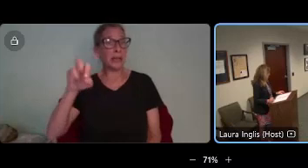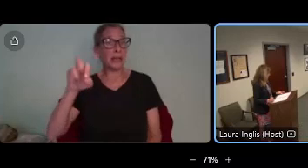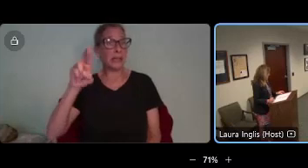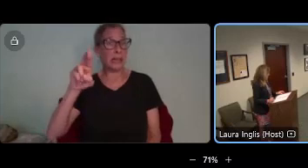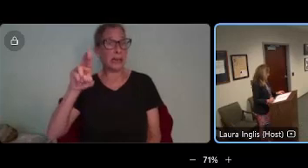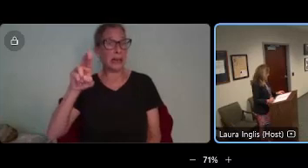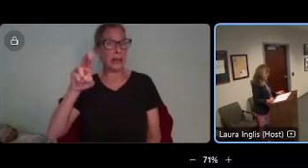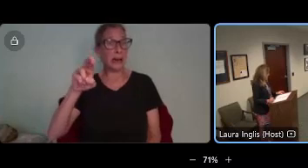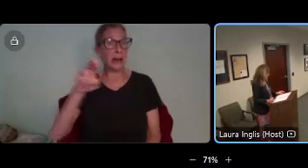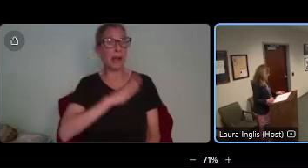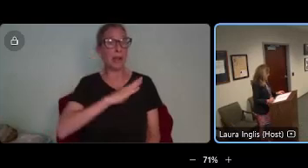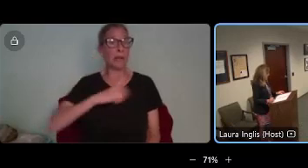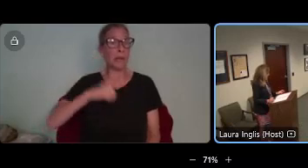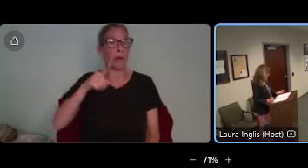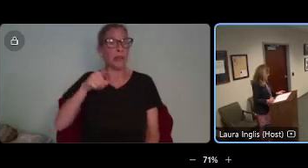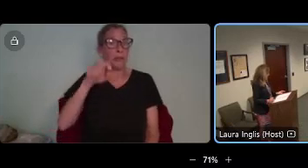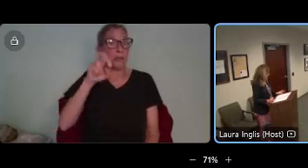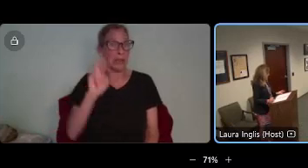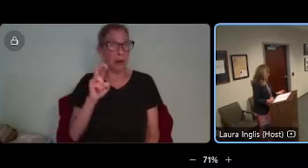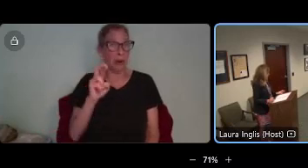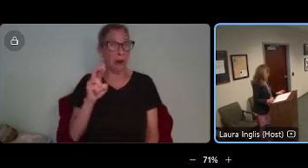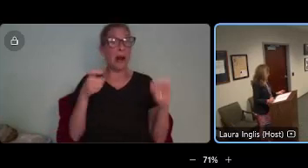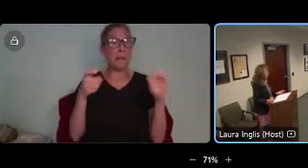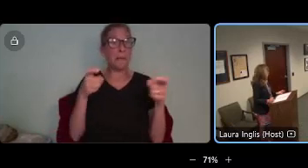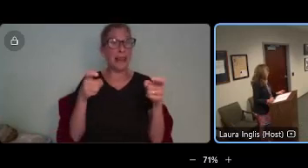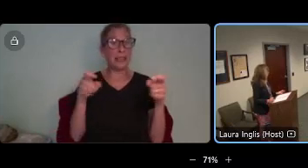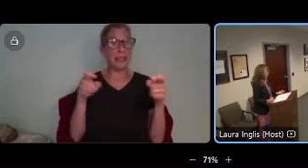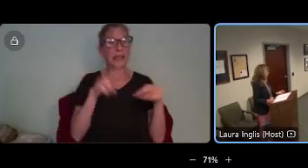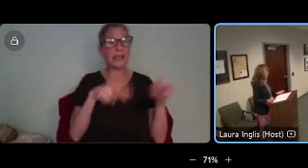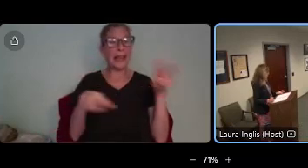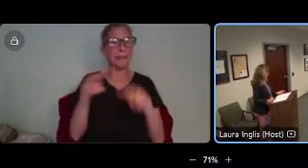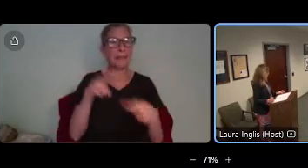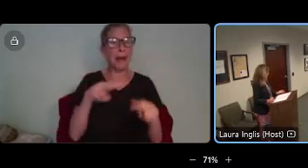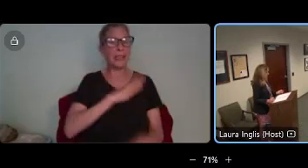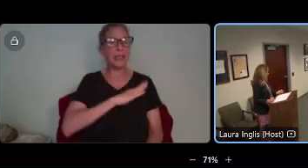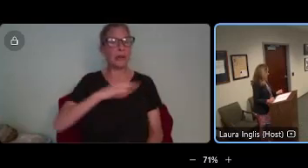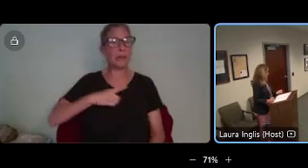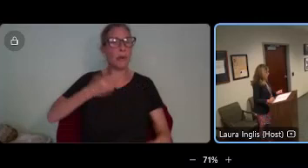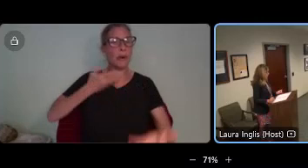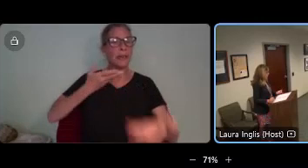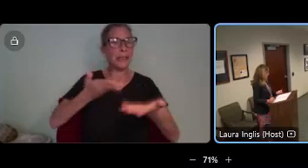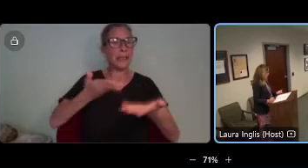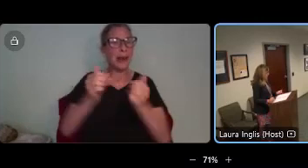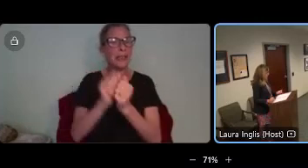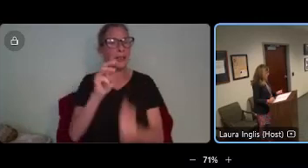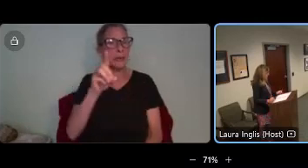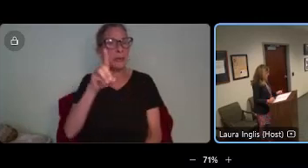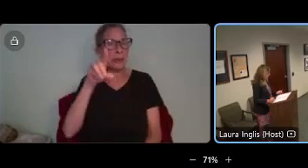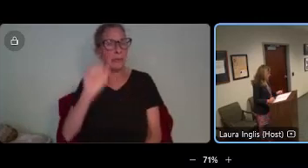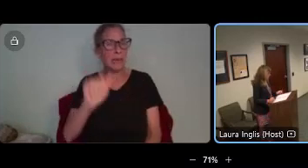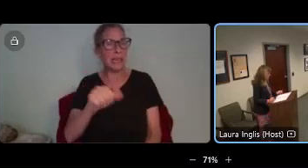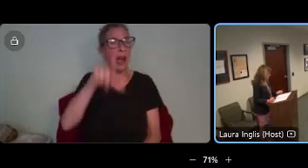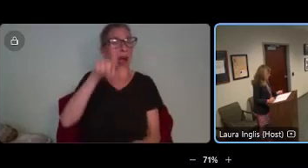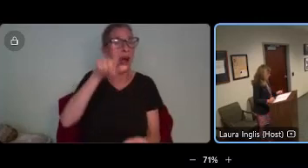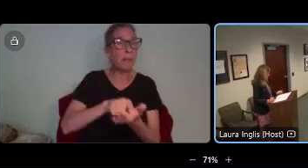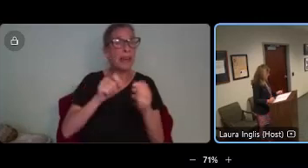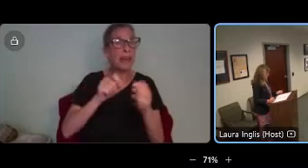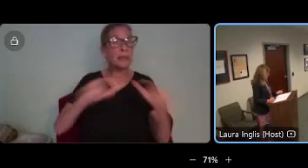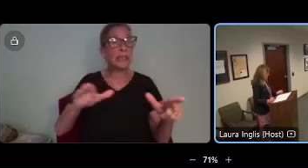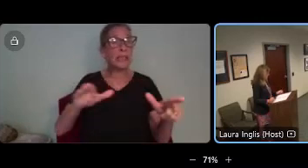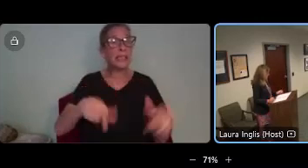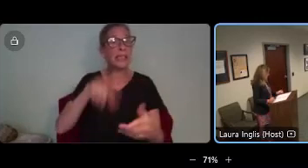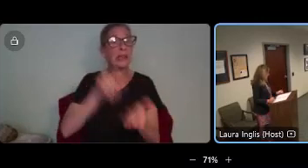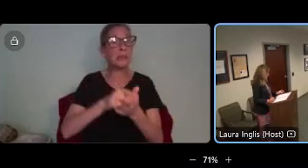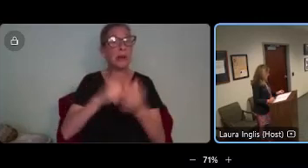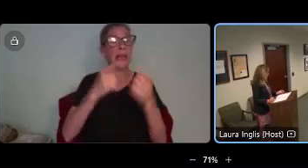and regulatory comms unit manages and monitors the board's interactions with the media. This includes press releases, press